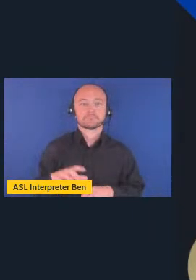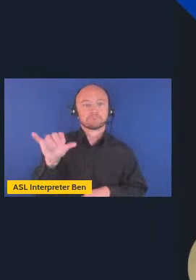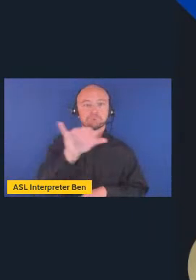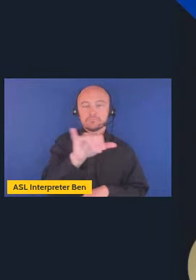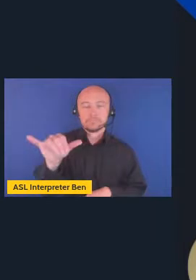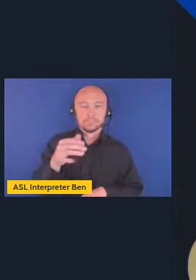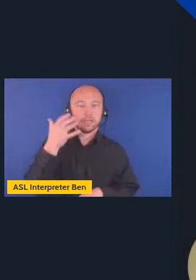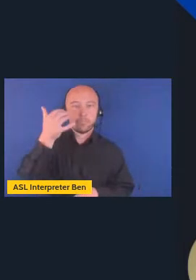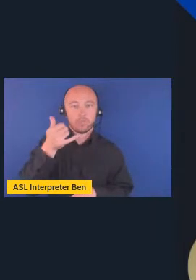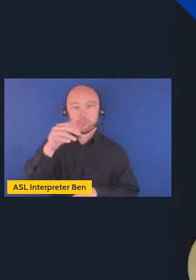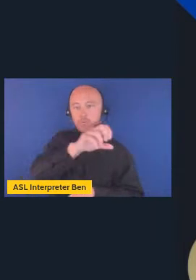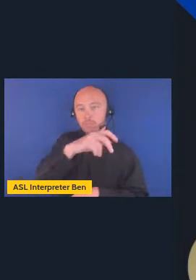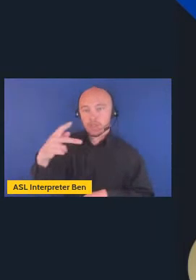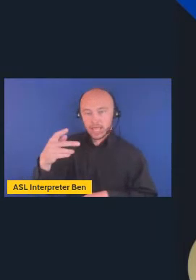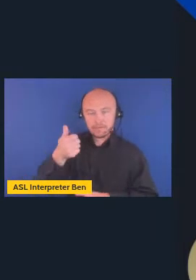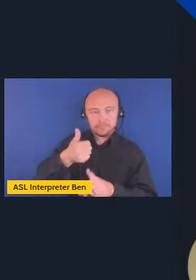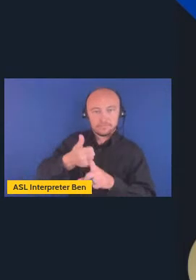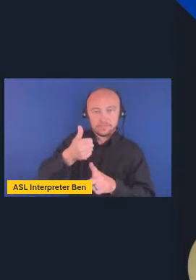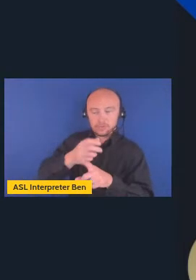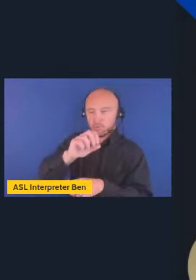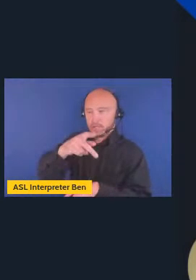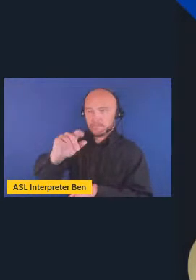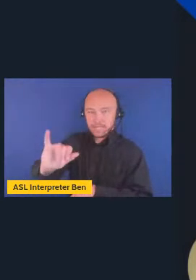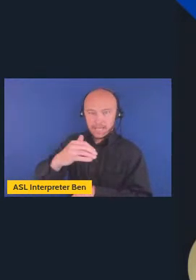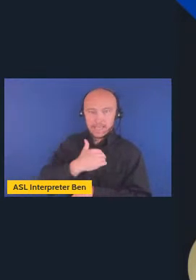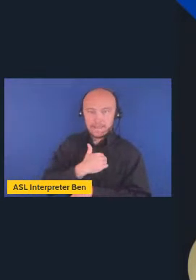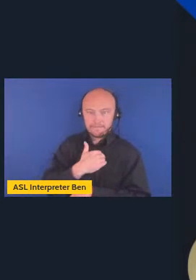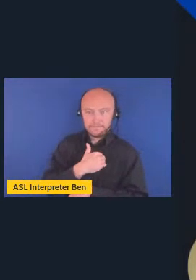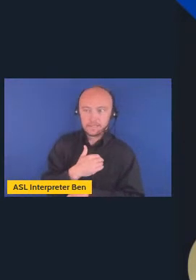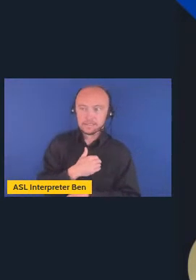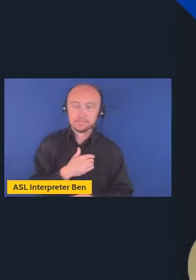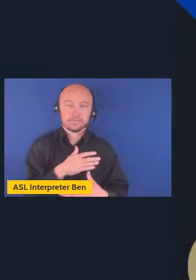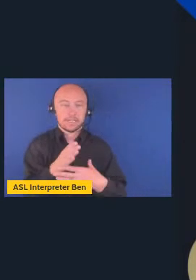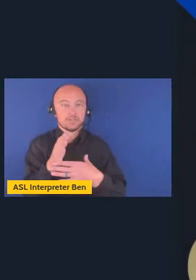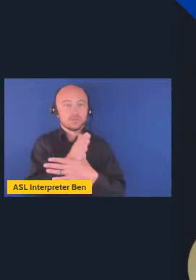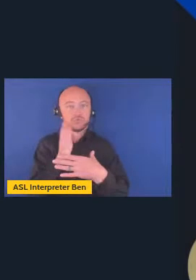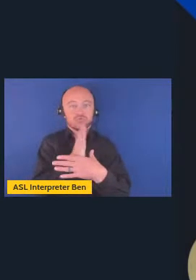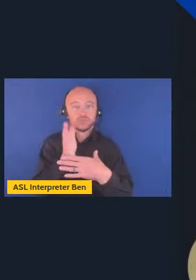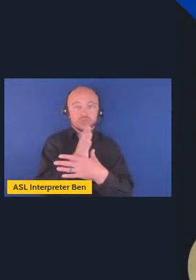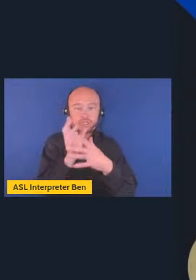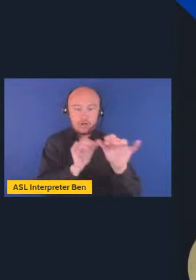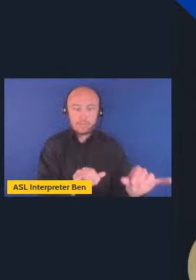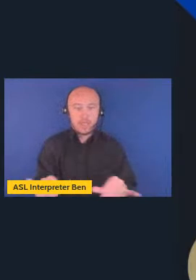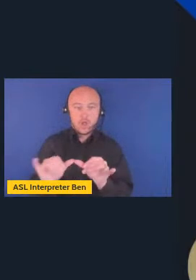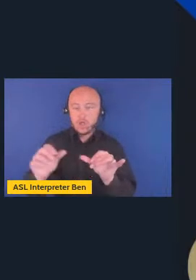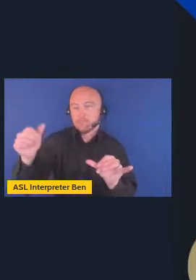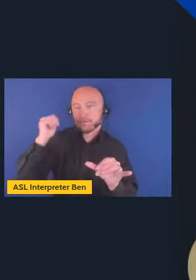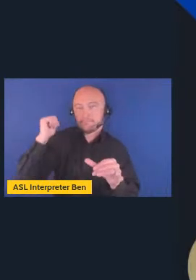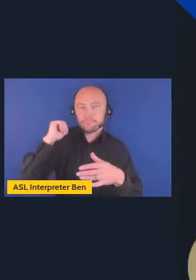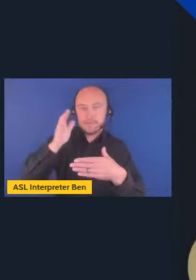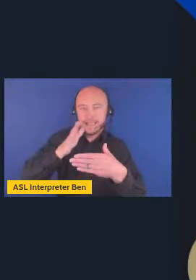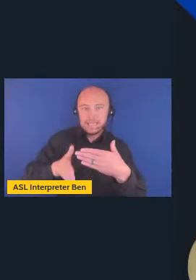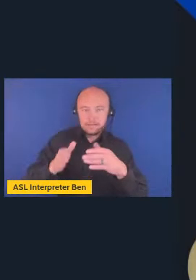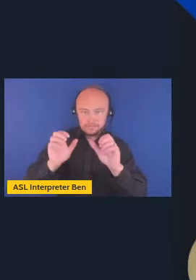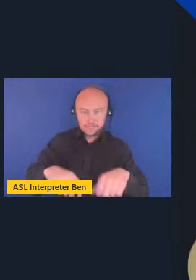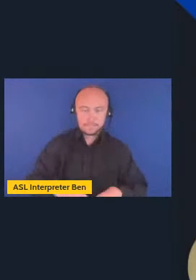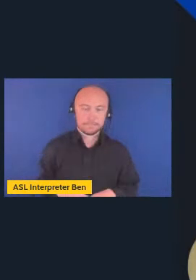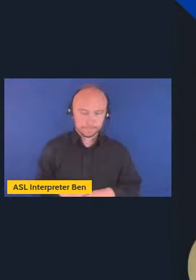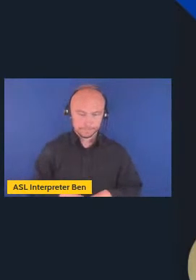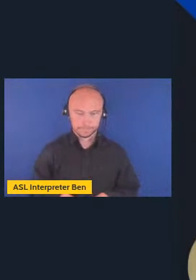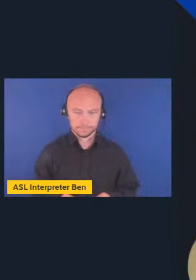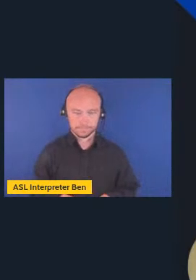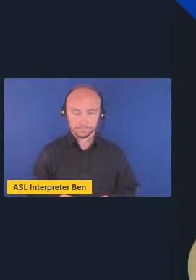app had its own dedicated API, and they shared a common backend, so common databases and common